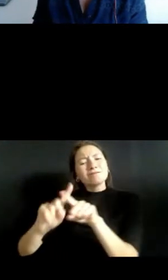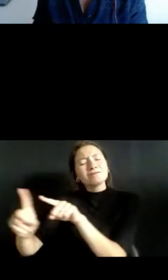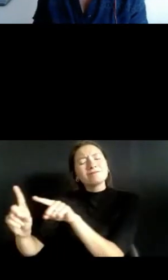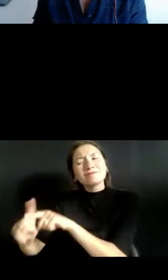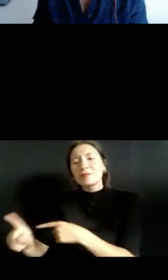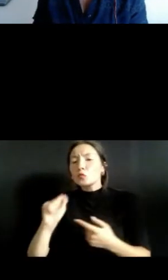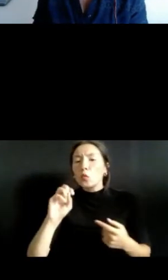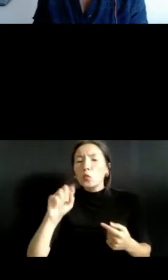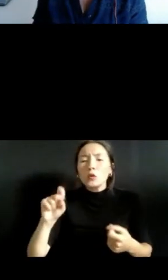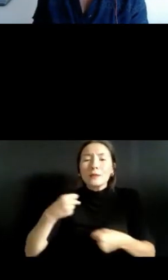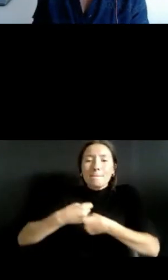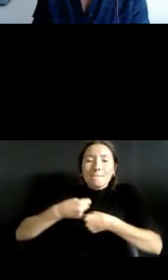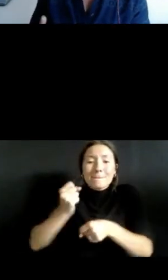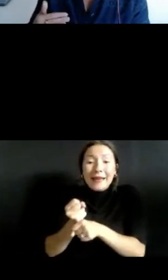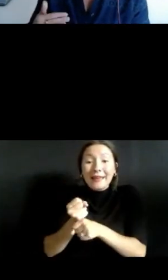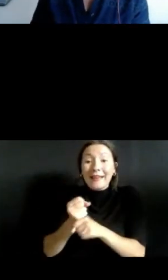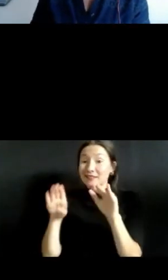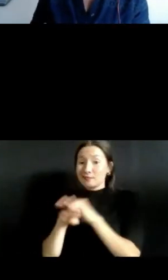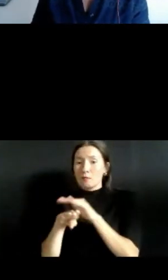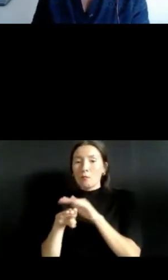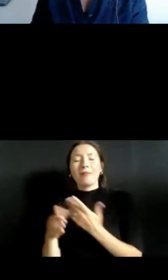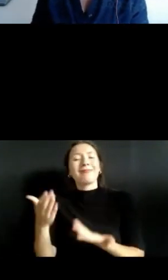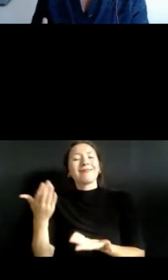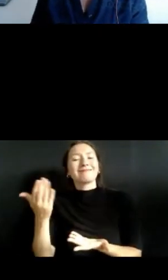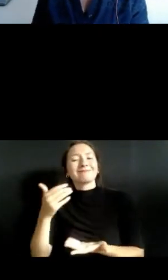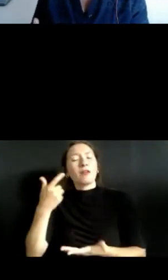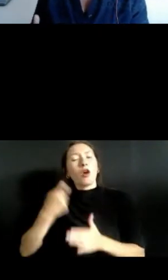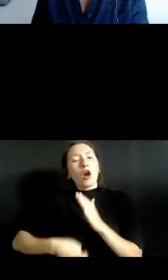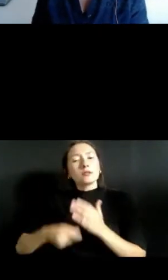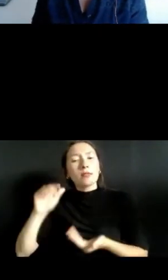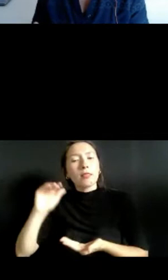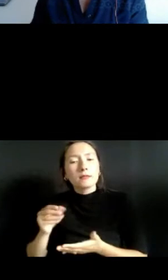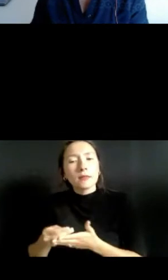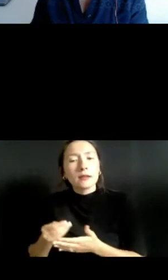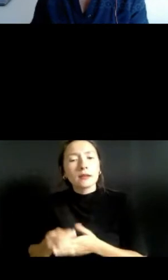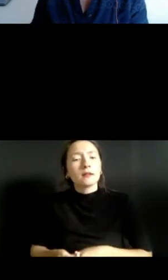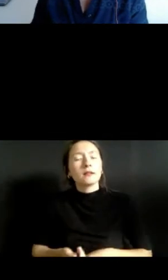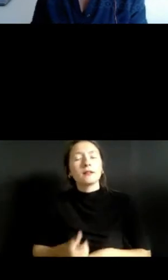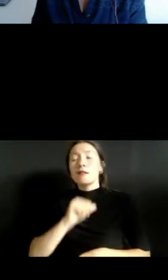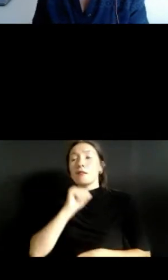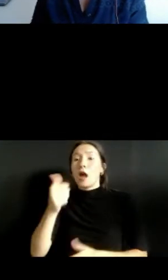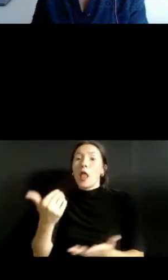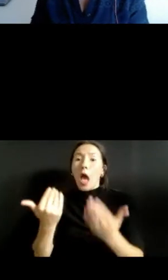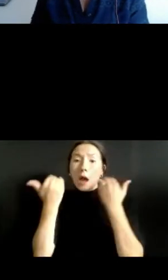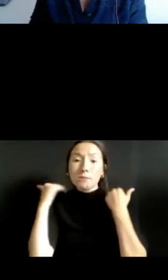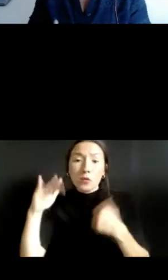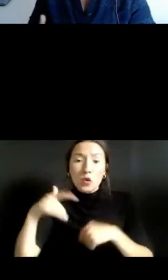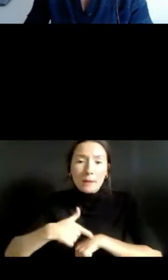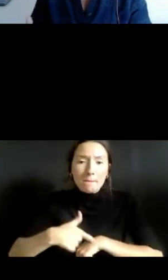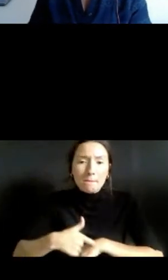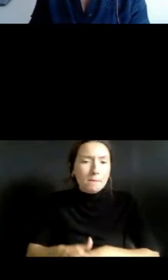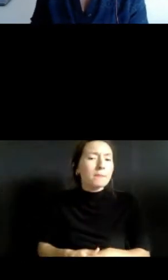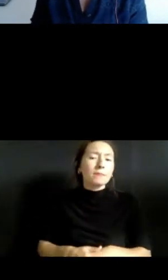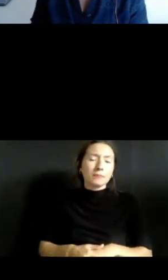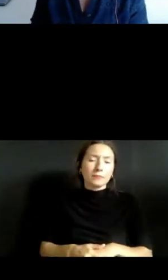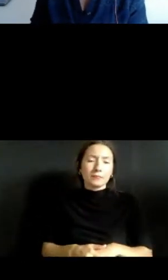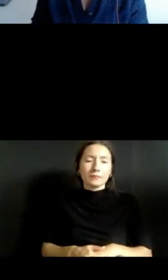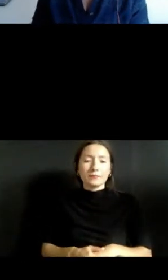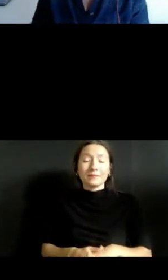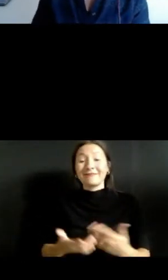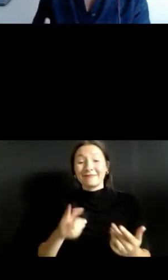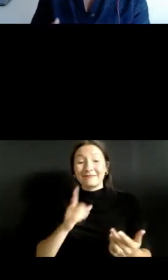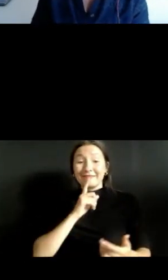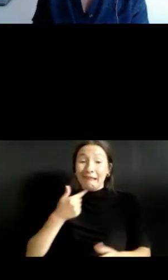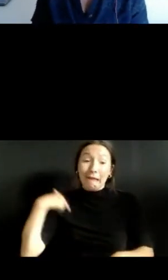time to go into these into a great detail. I could do a whole webinar on this, but we'll have a look at some of the key ones now. So